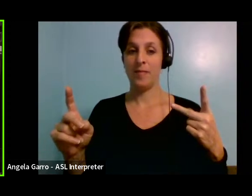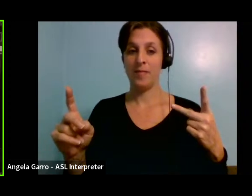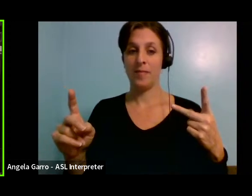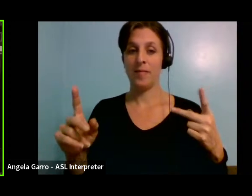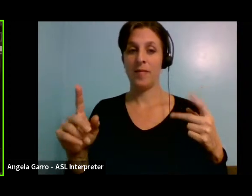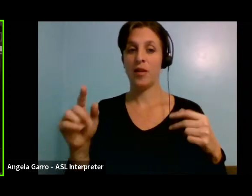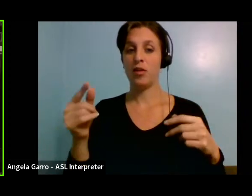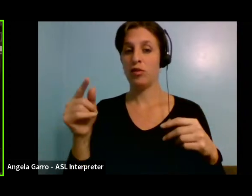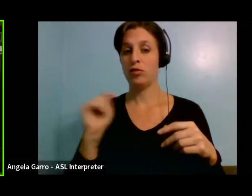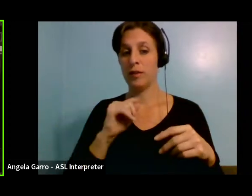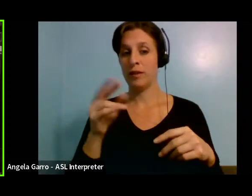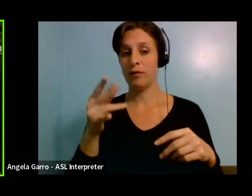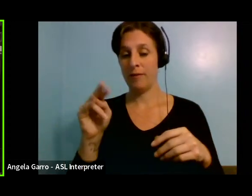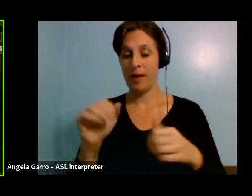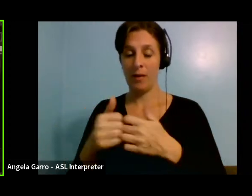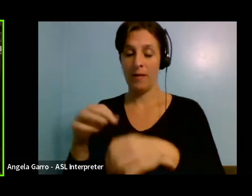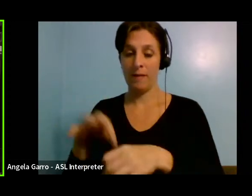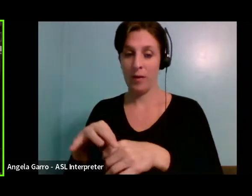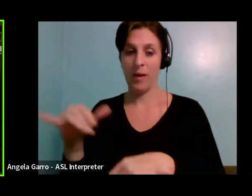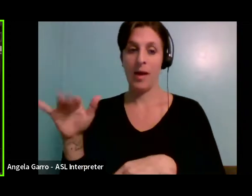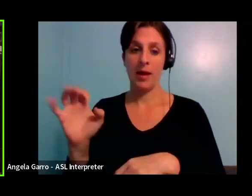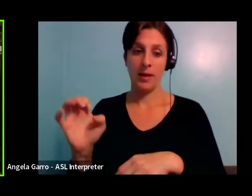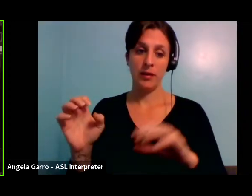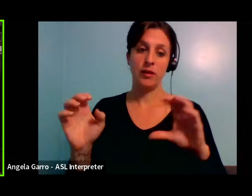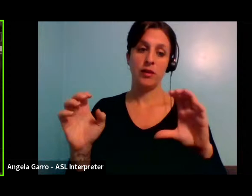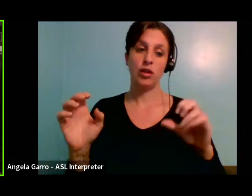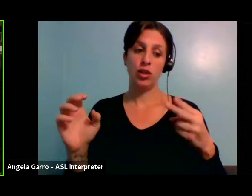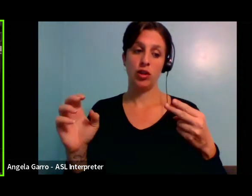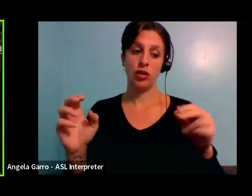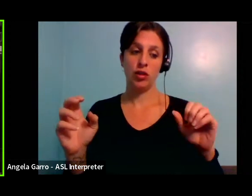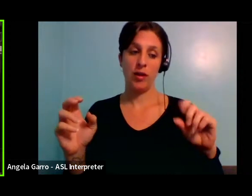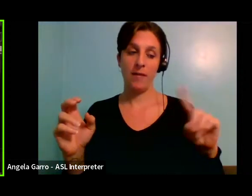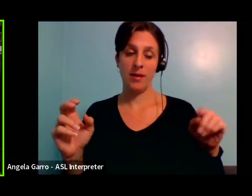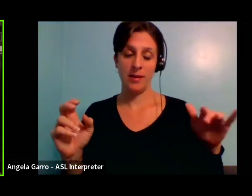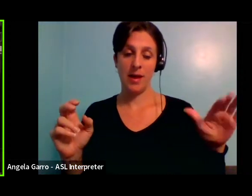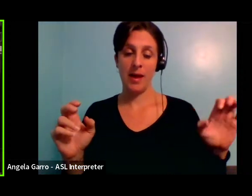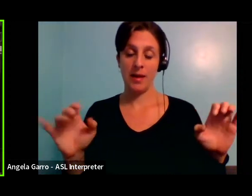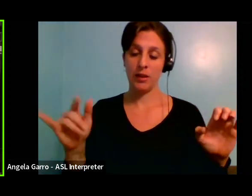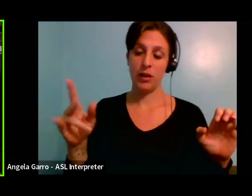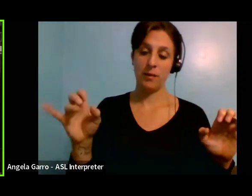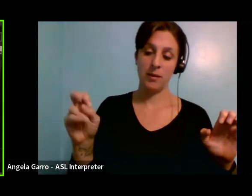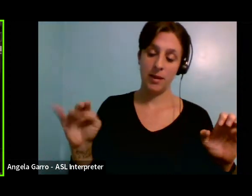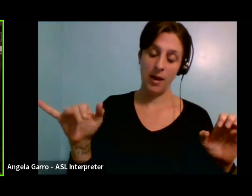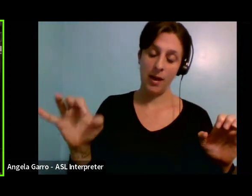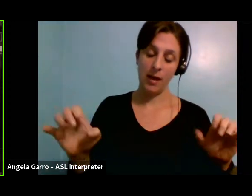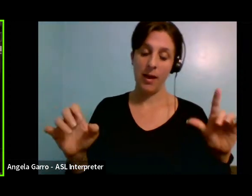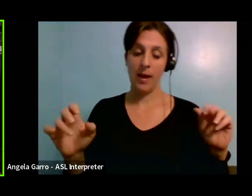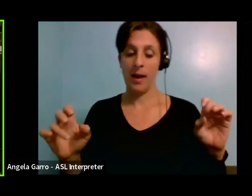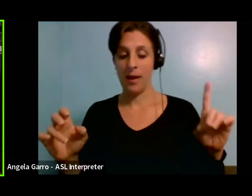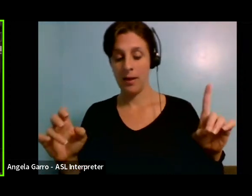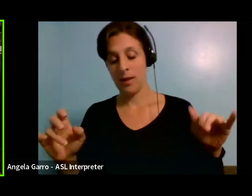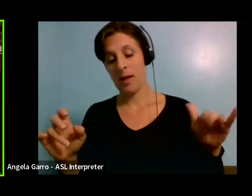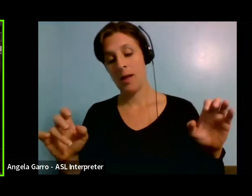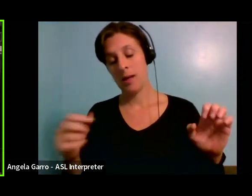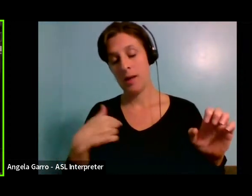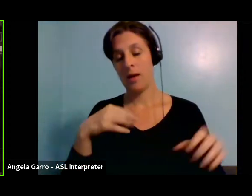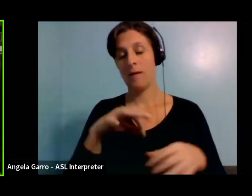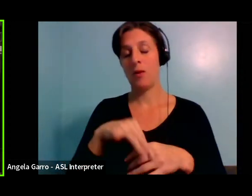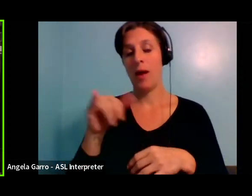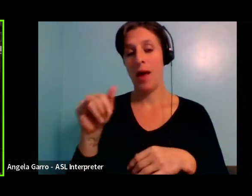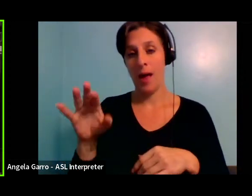Trustee Griffin, how do you vote? Aye. Trustee Chavez, Aye. trustee Jacobson, Aye. trustee Land, Aye. and I vote